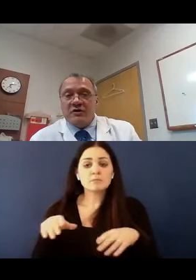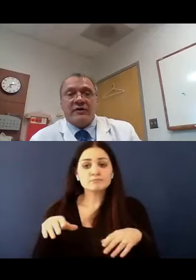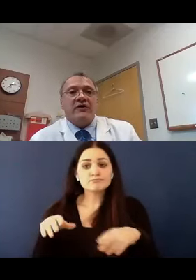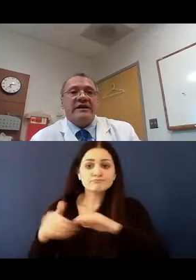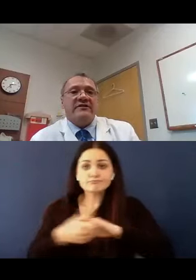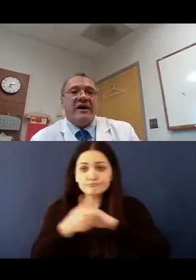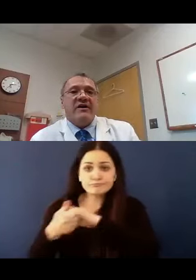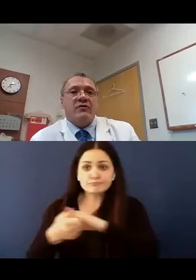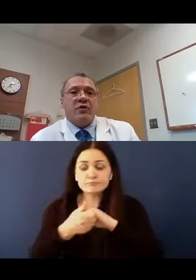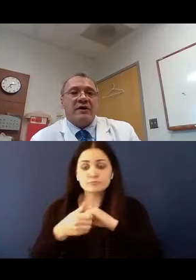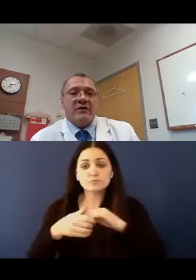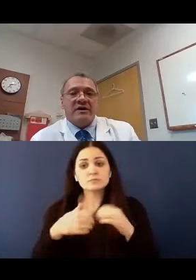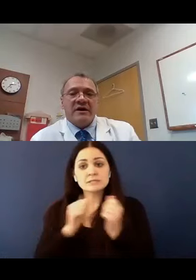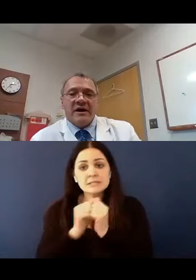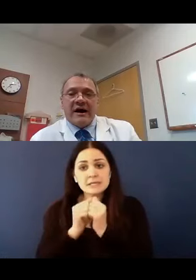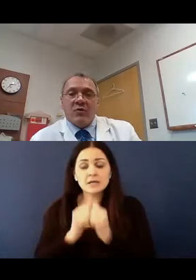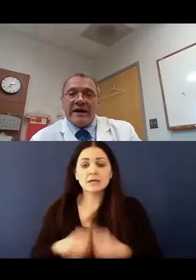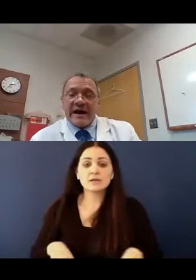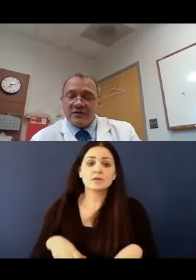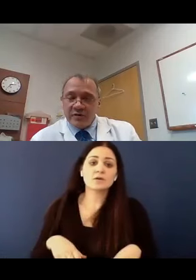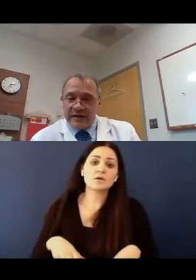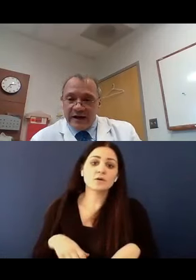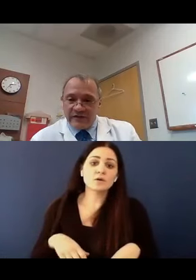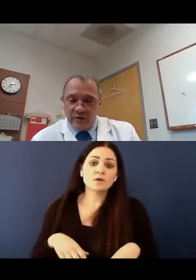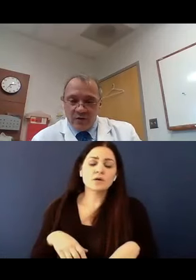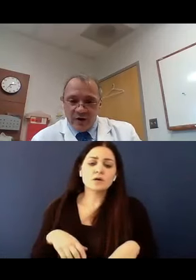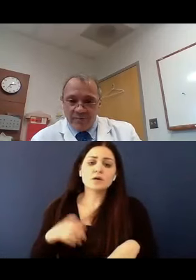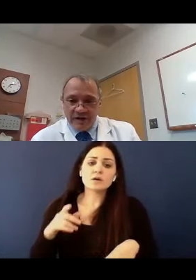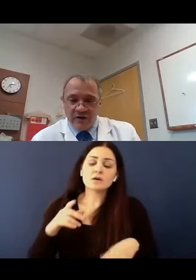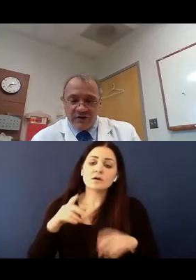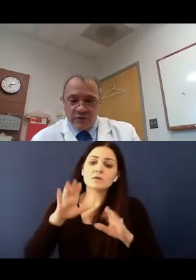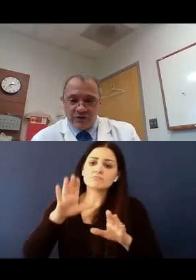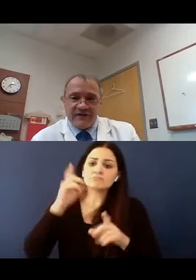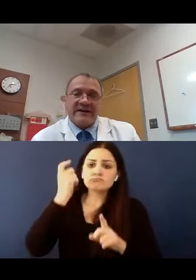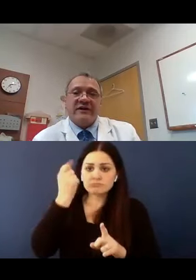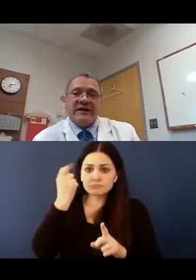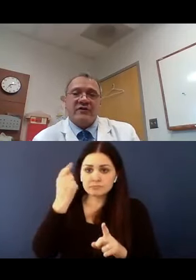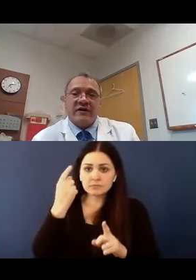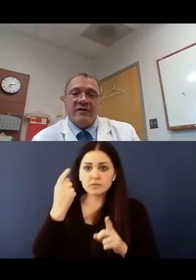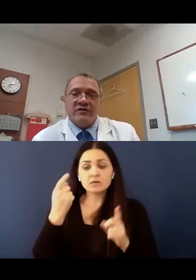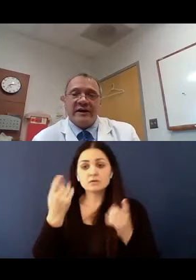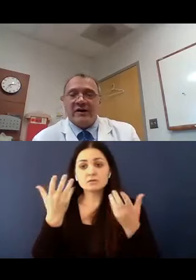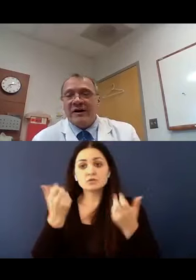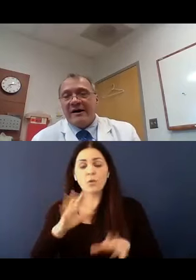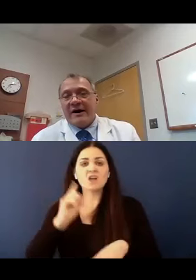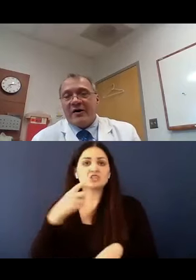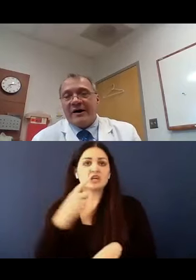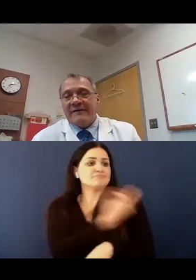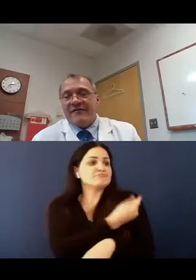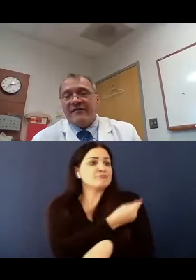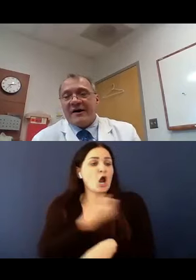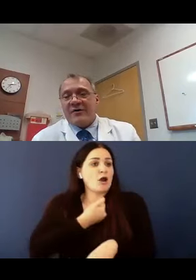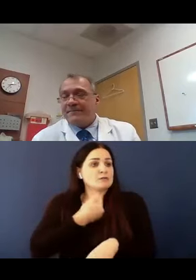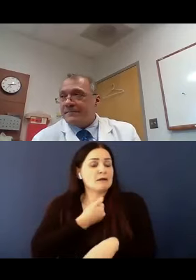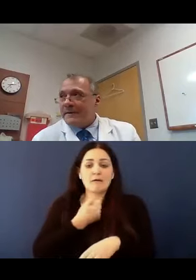course, the university itself we're working with. We have to realize that we don't want to appear as if we're just vaccinating ourselves and